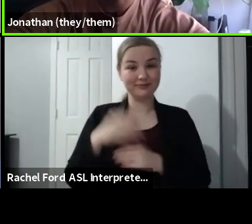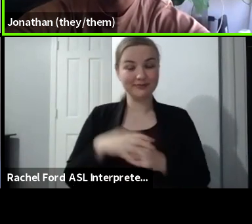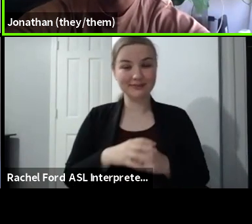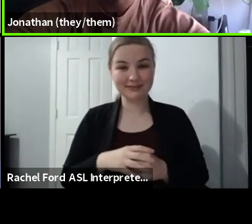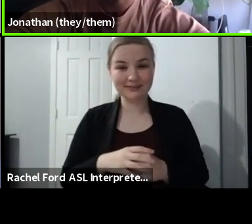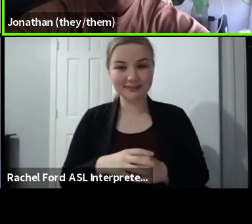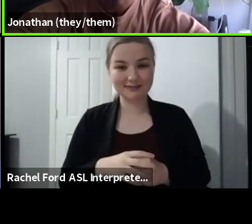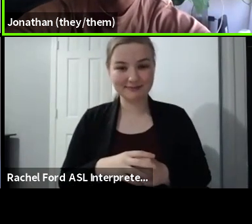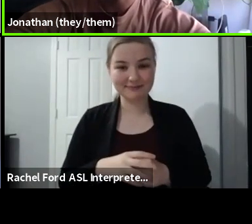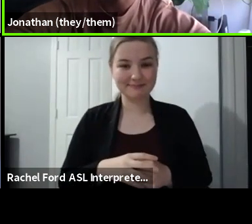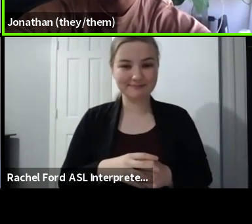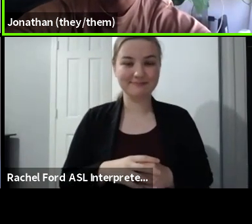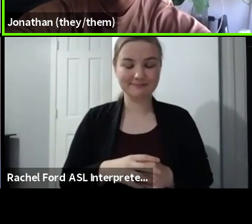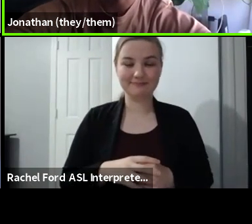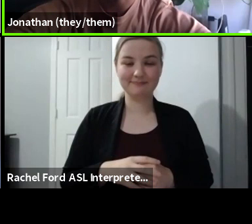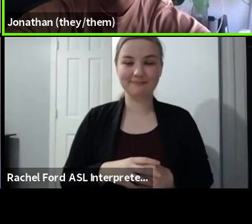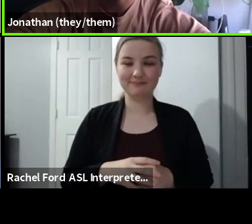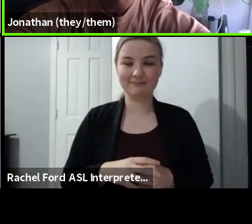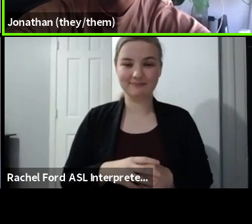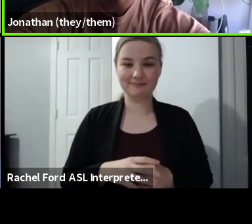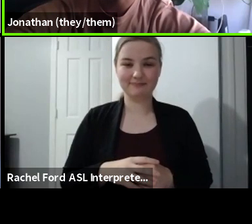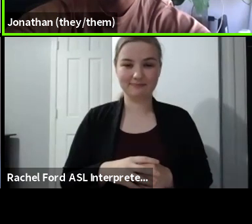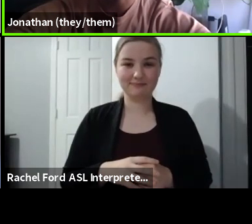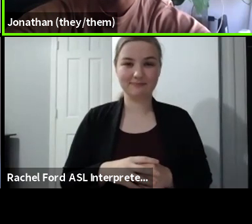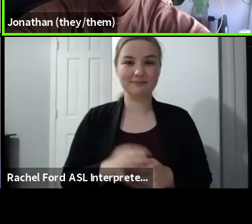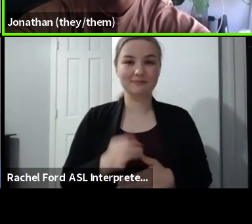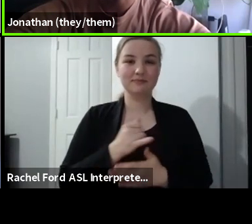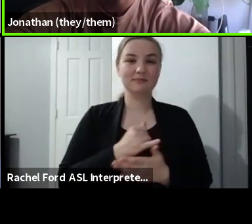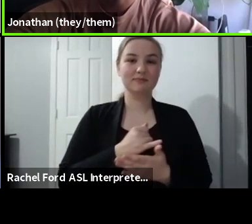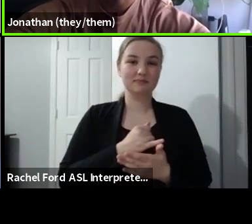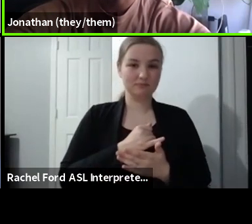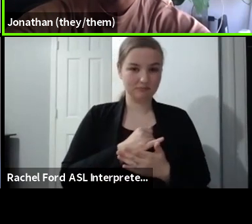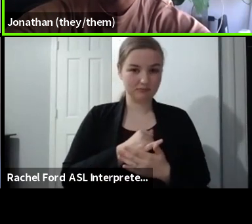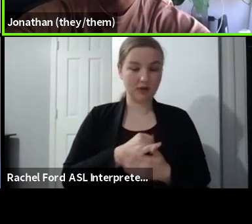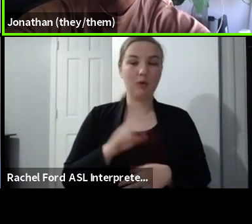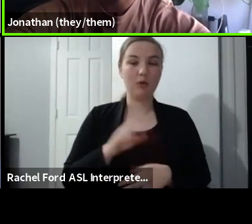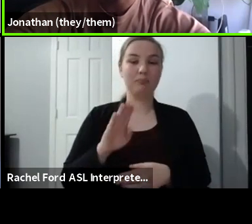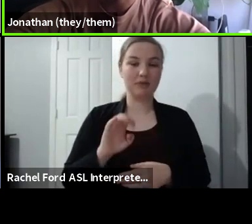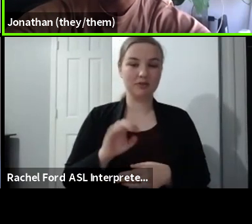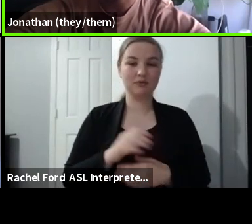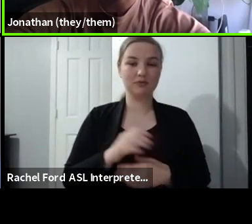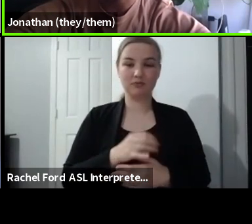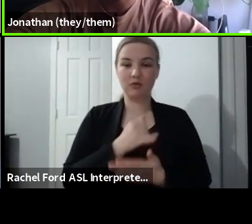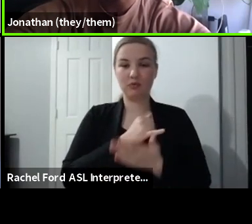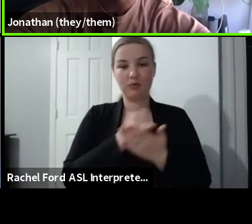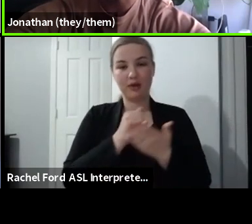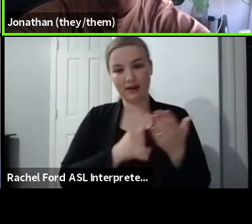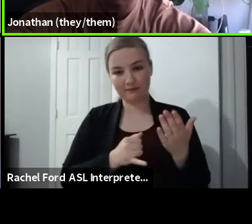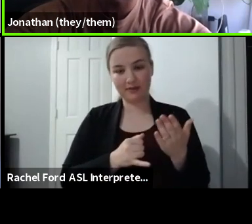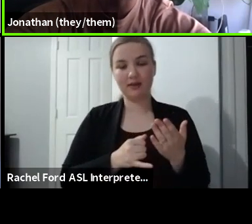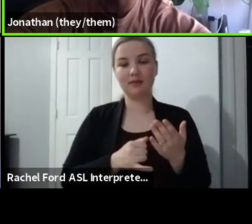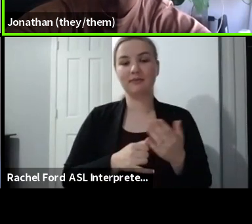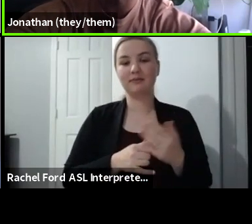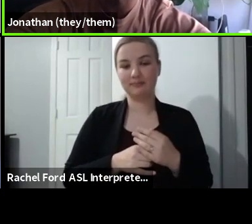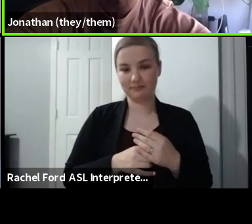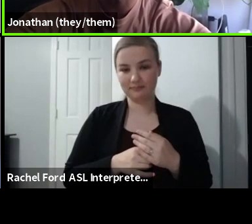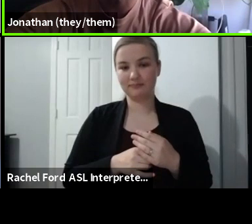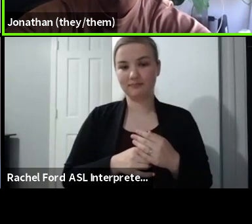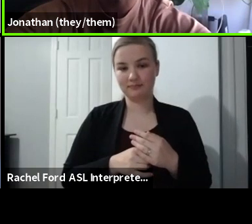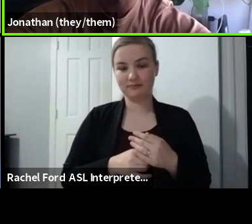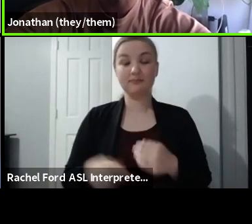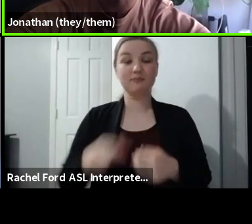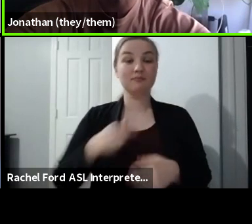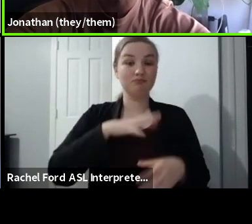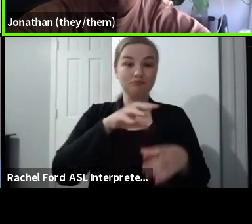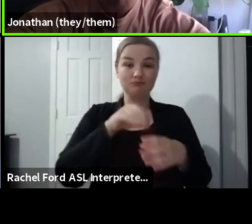disappears. I guess creatively and professionally, I mentioned I'm at a place called 122cc, which is in New York City,